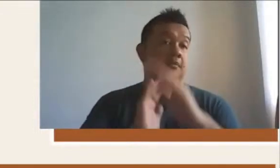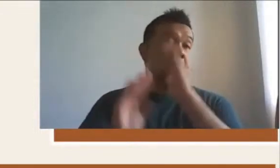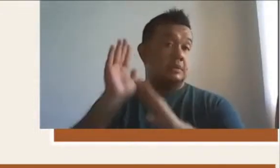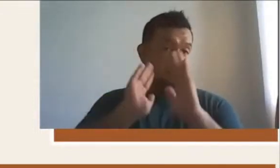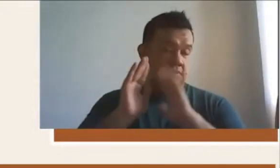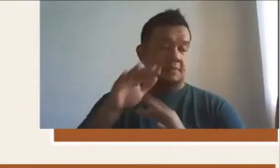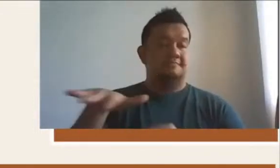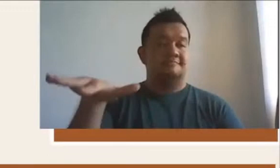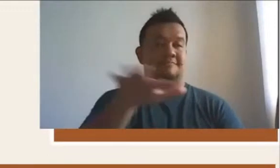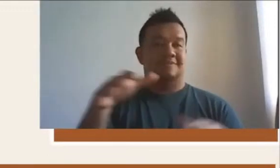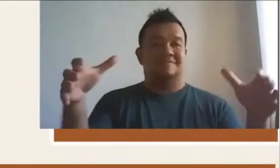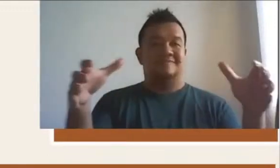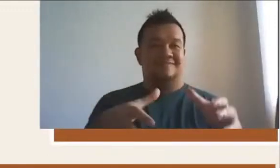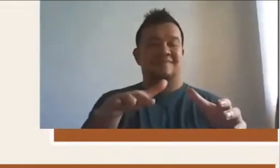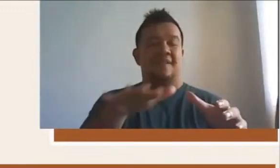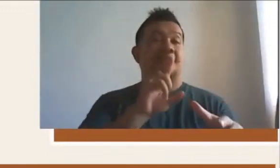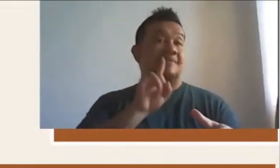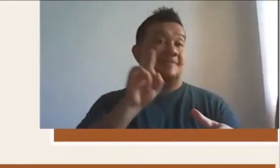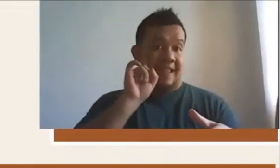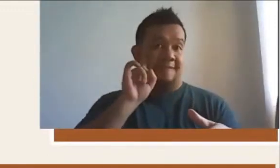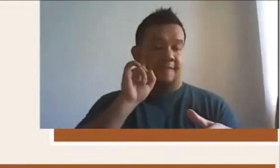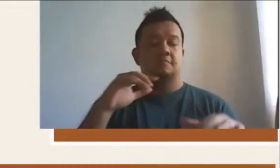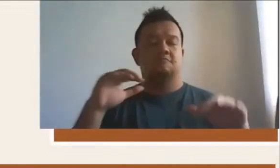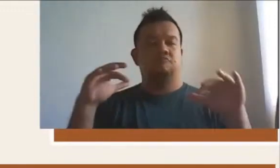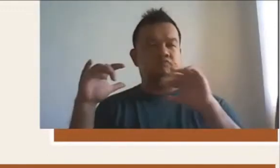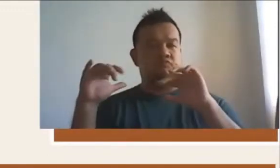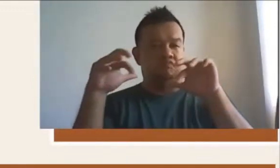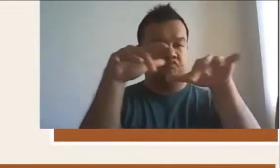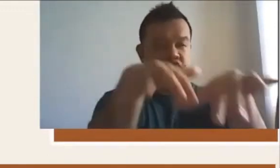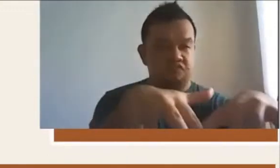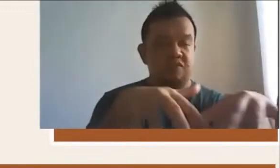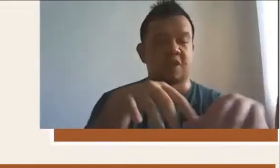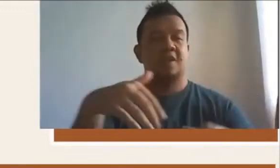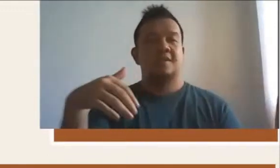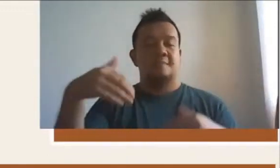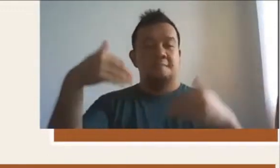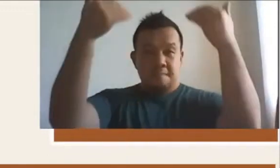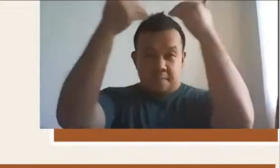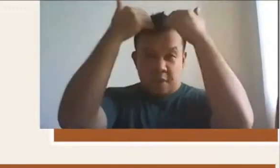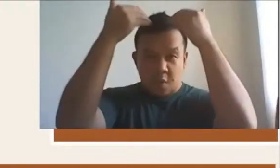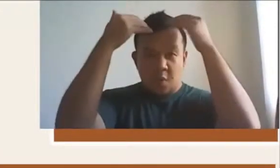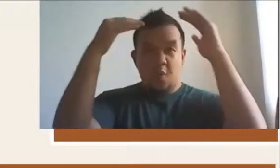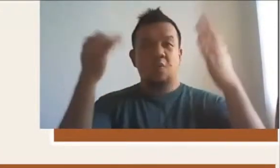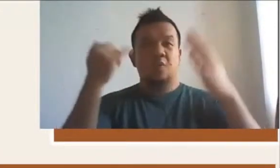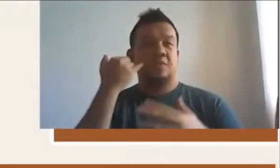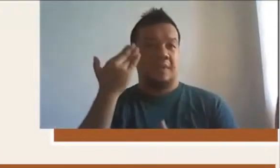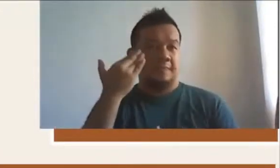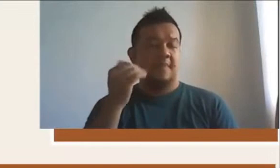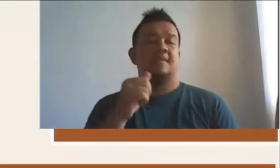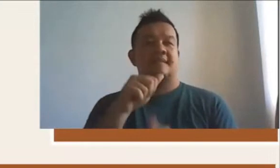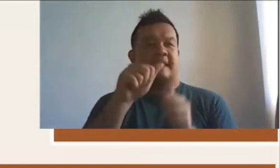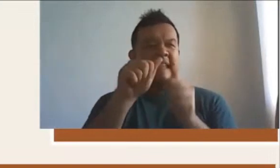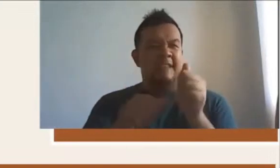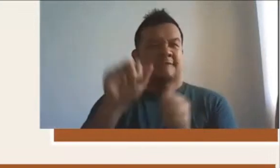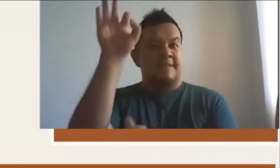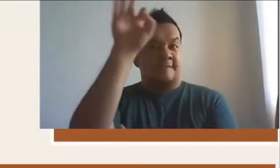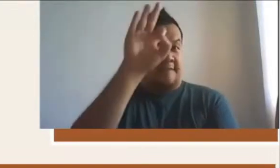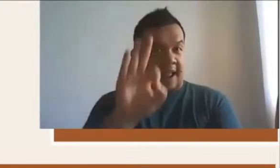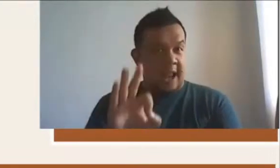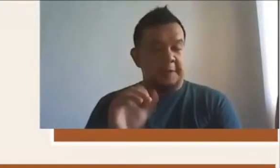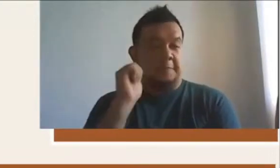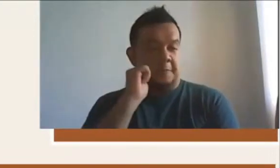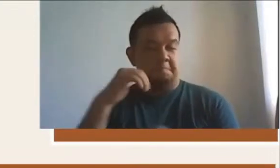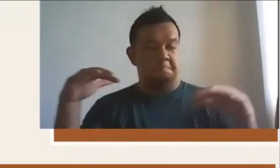They pass the generation to generation. And so, like, for example, they have habits of going to McDo during Fridays. They meet as a group.